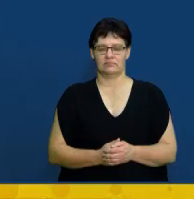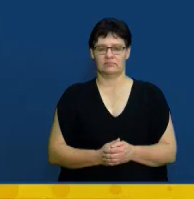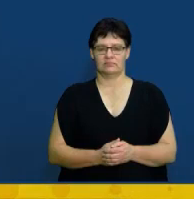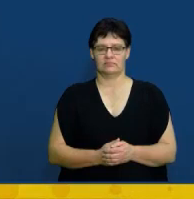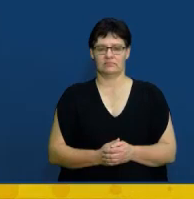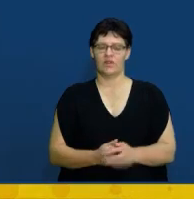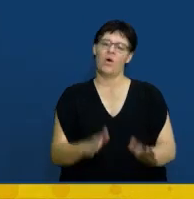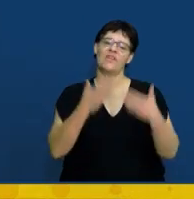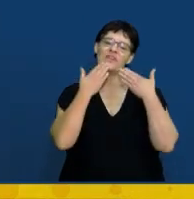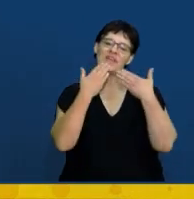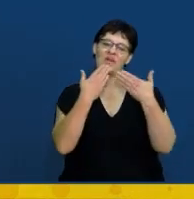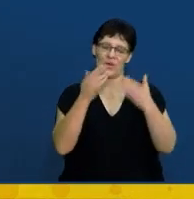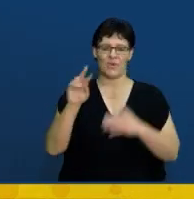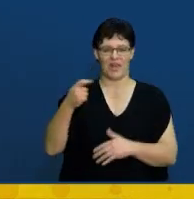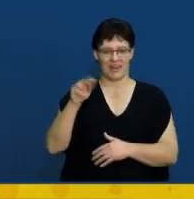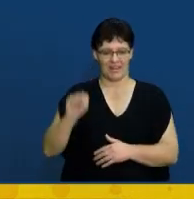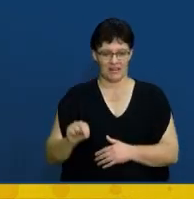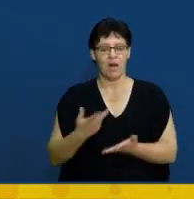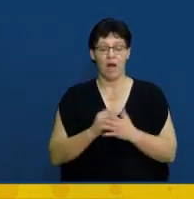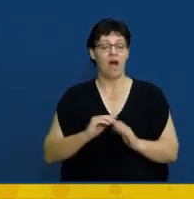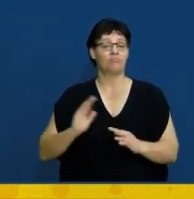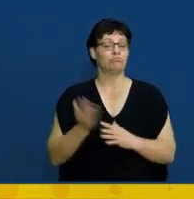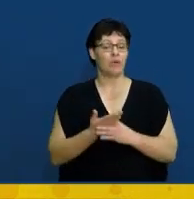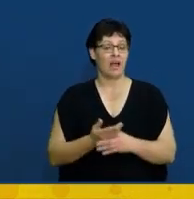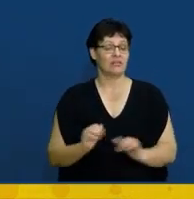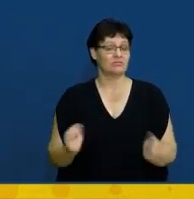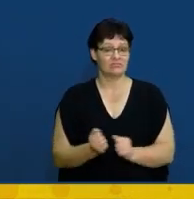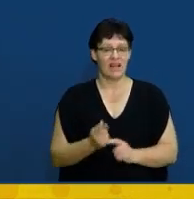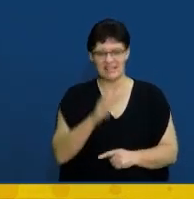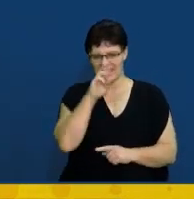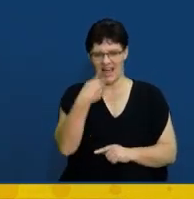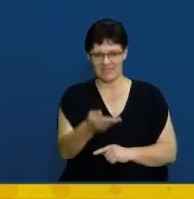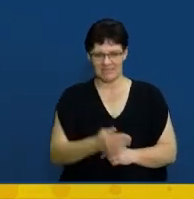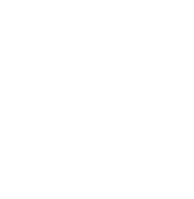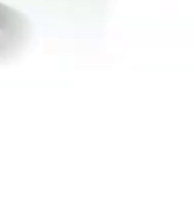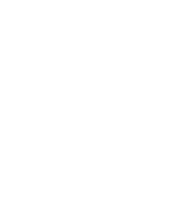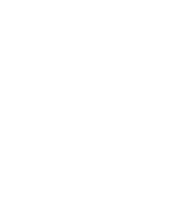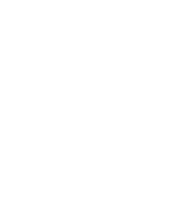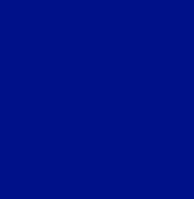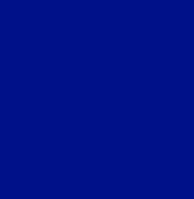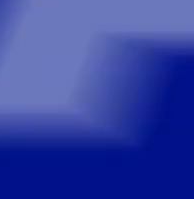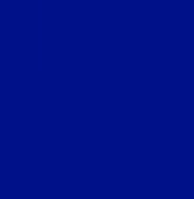you. Thanks, Eugen. Guys, let's take a quick break and we'll see you straight after this.